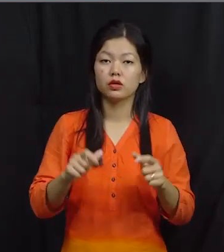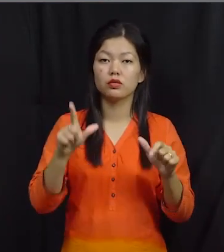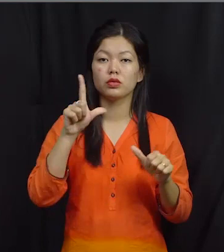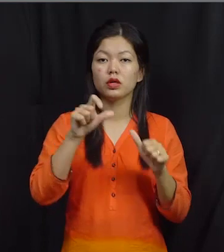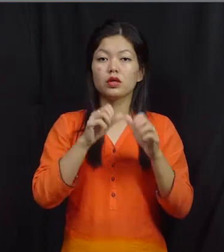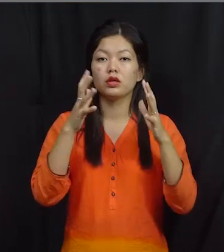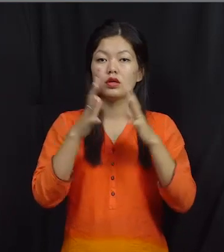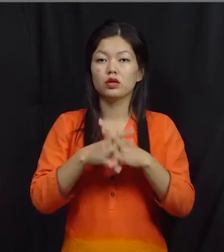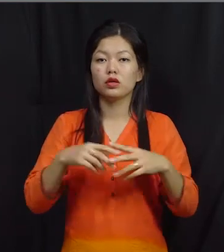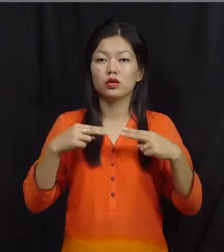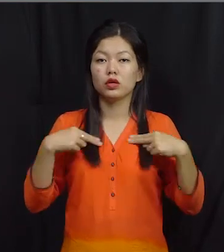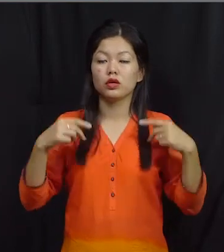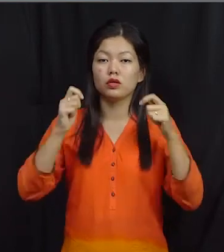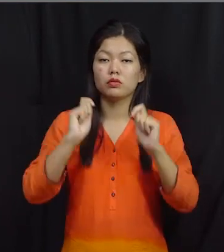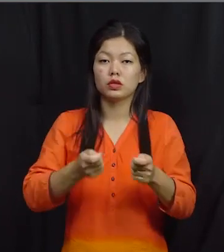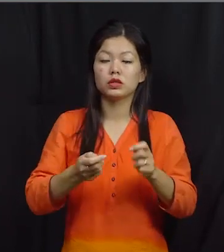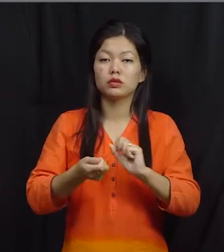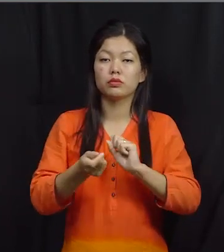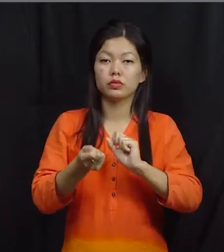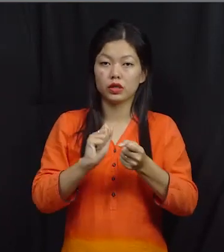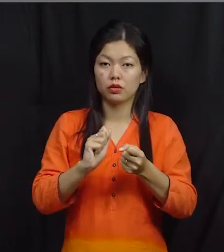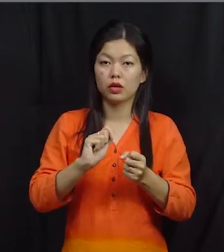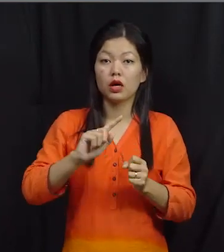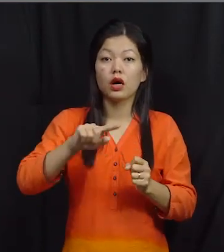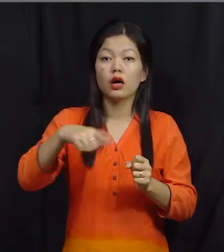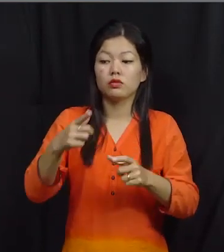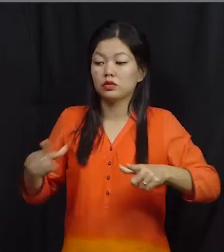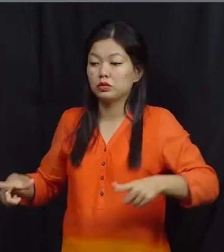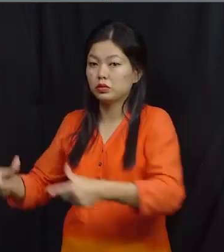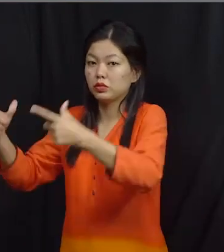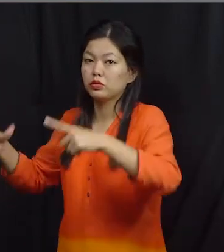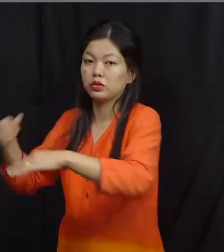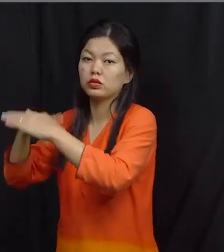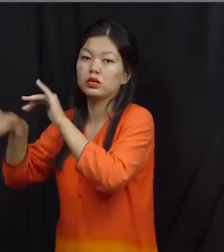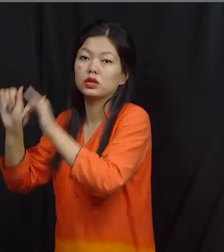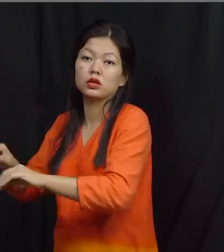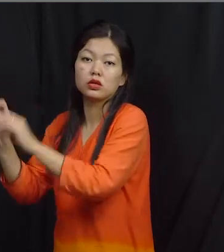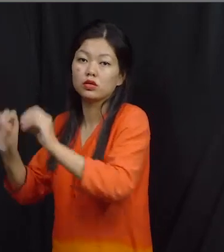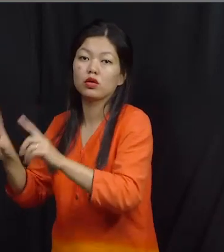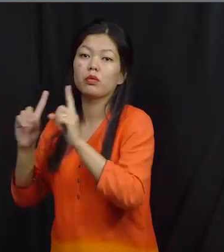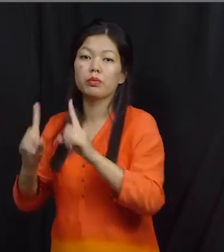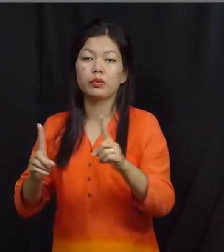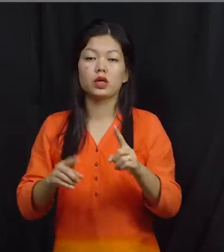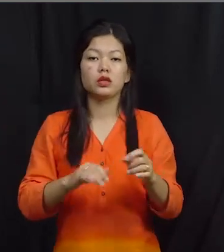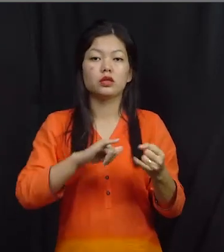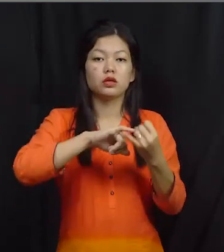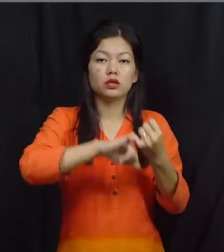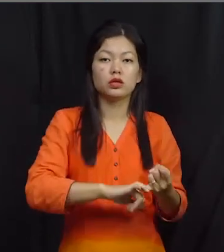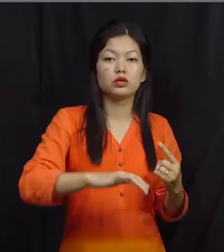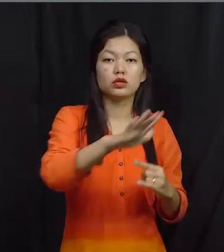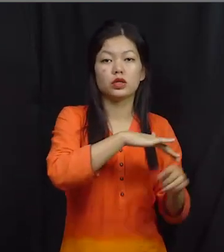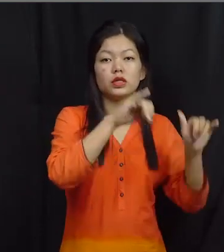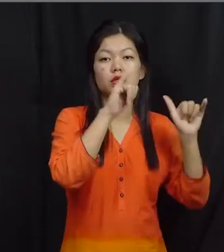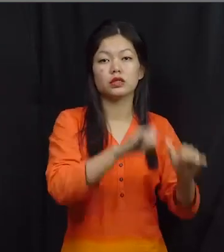to the demands of the system, we produce some certain outcomes, right? So that is the outcome of